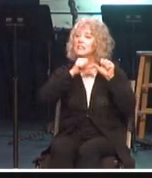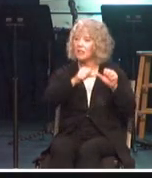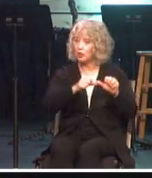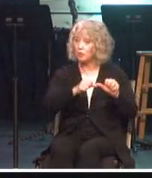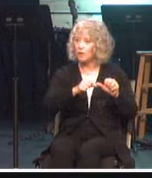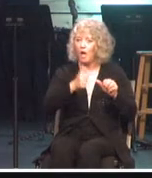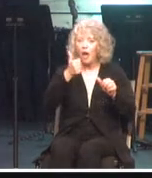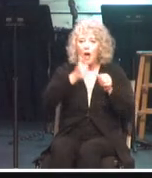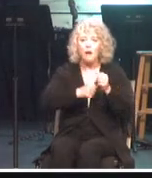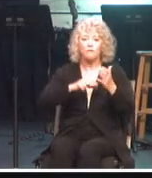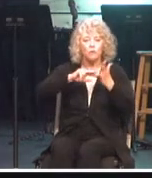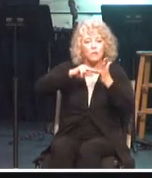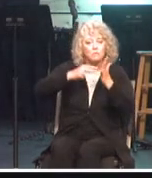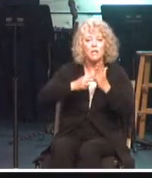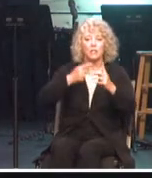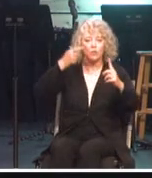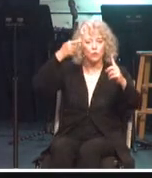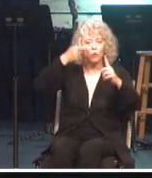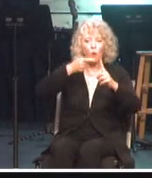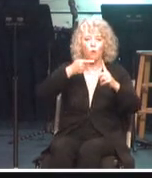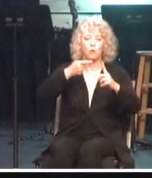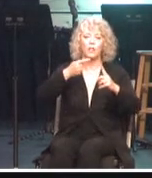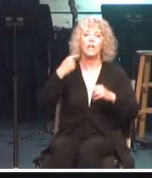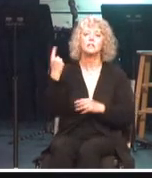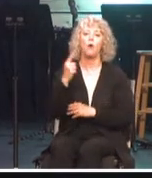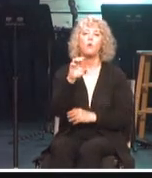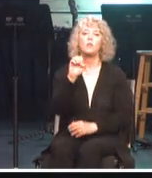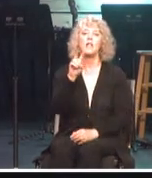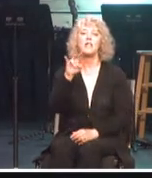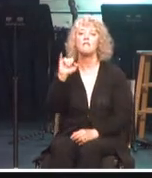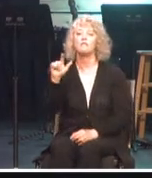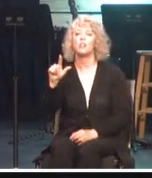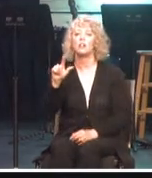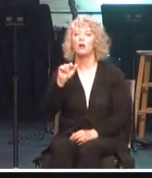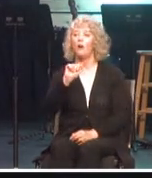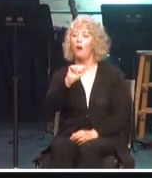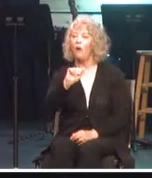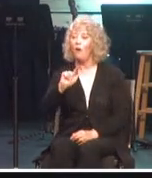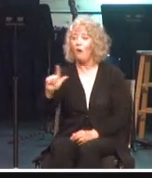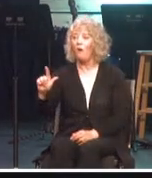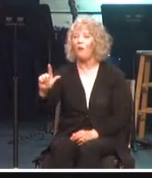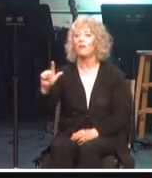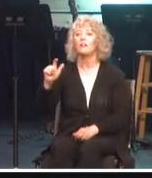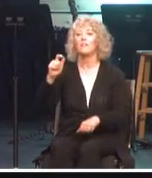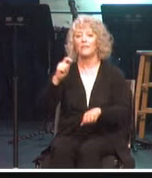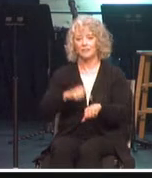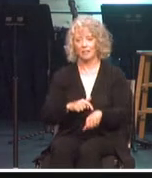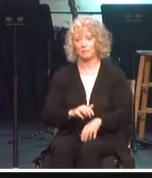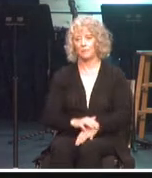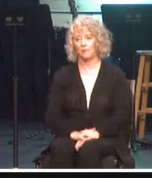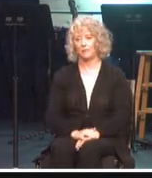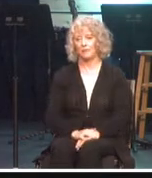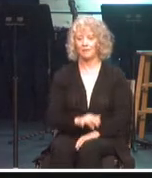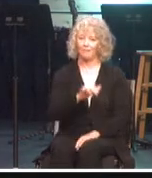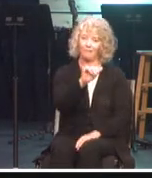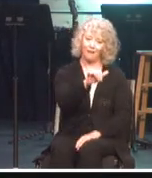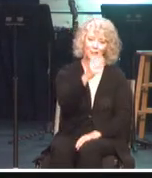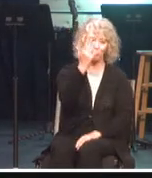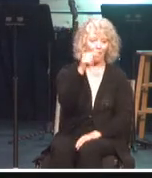Every intent, only evil, all the time. That's why no one can